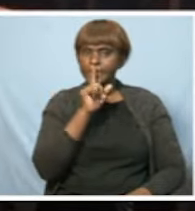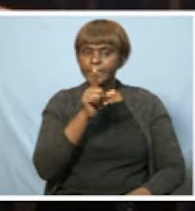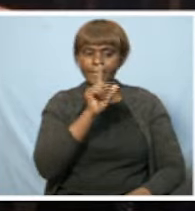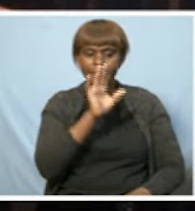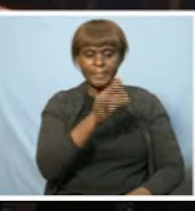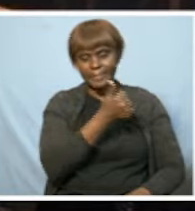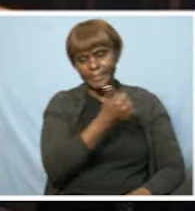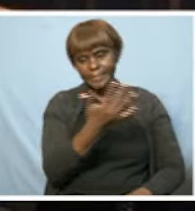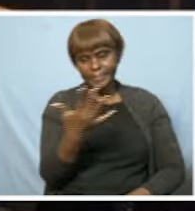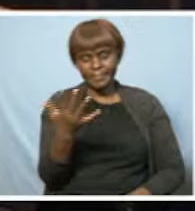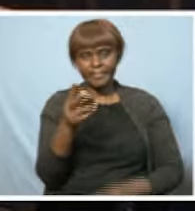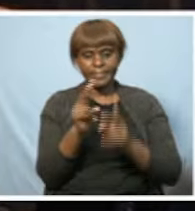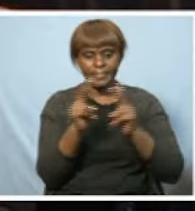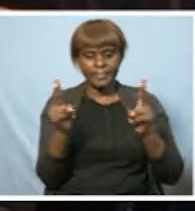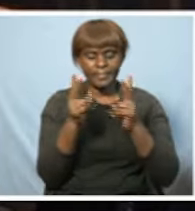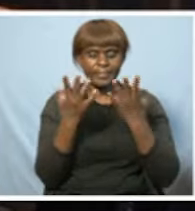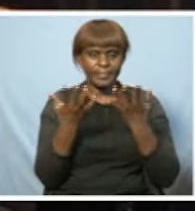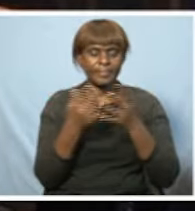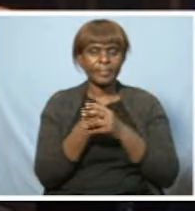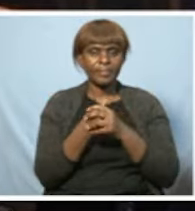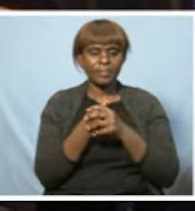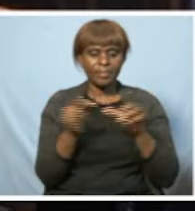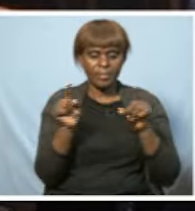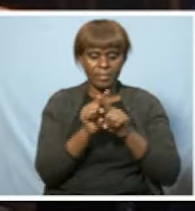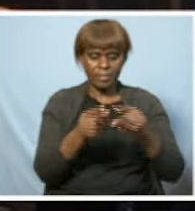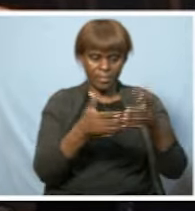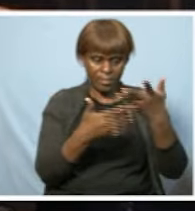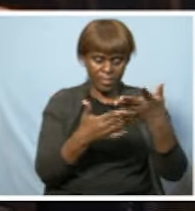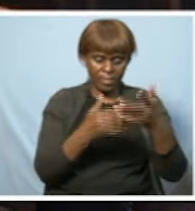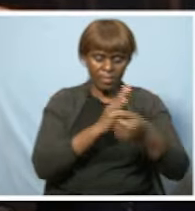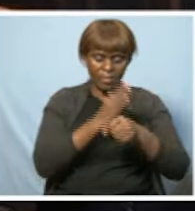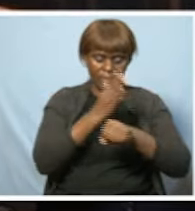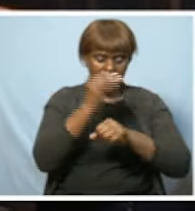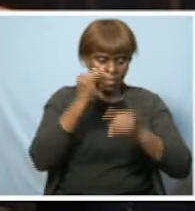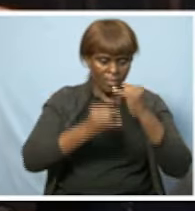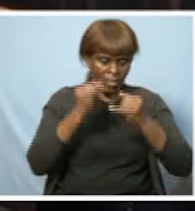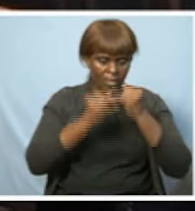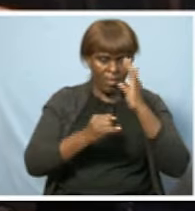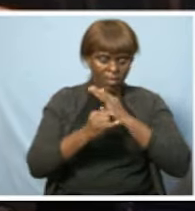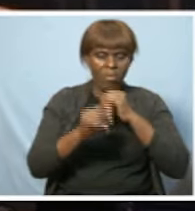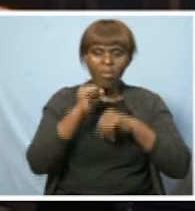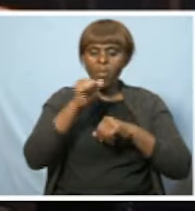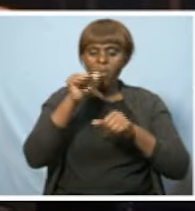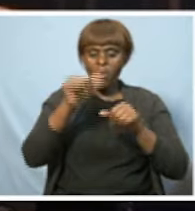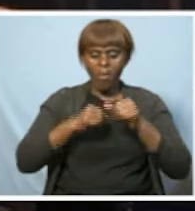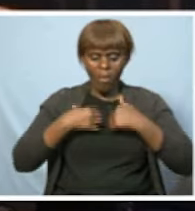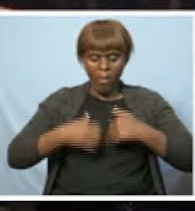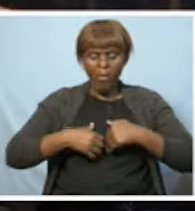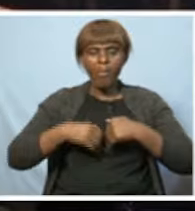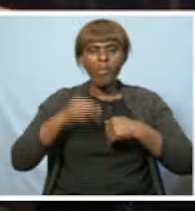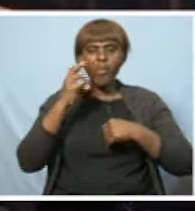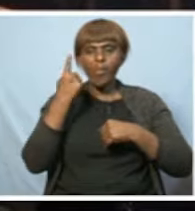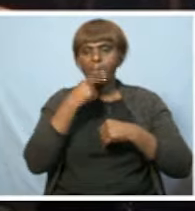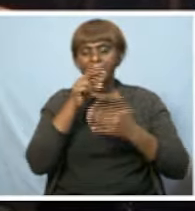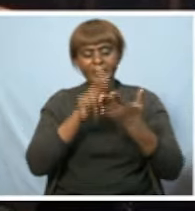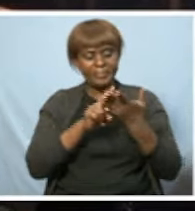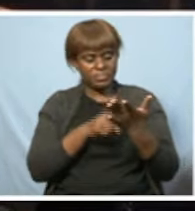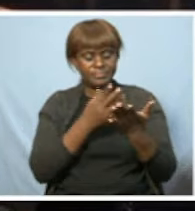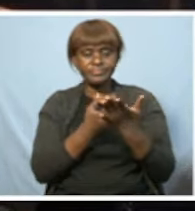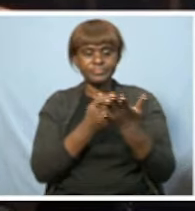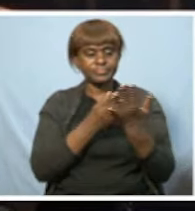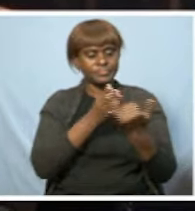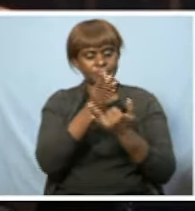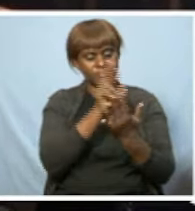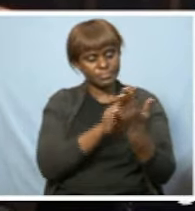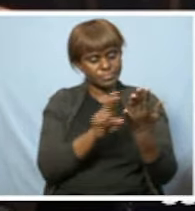everything. So a document, once it's finalized, let everybody who is involved go through, because when